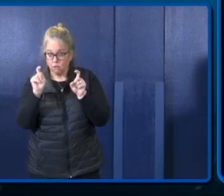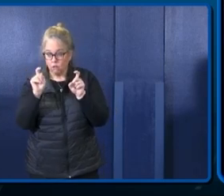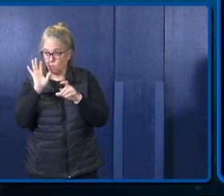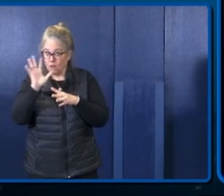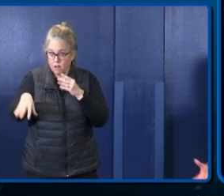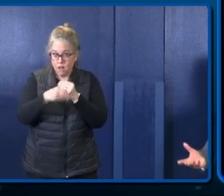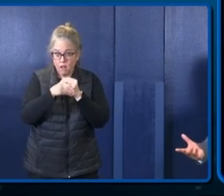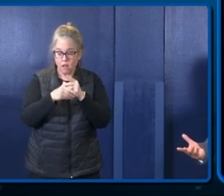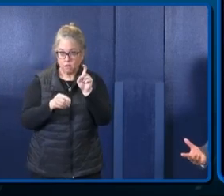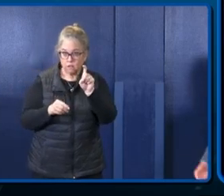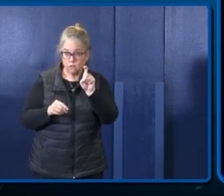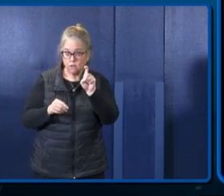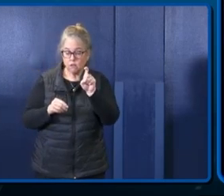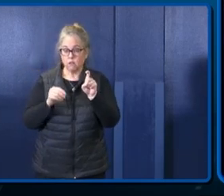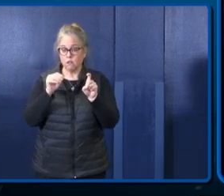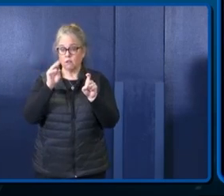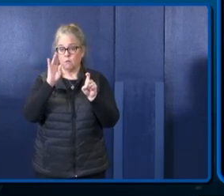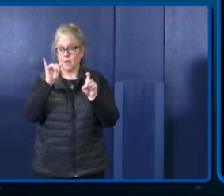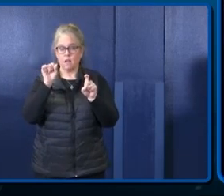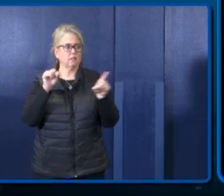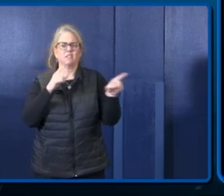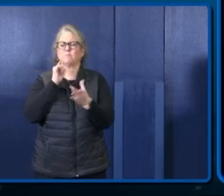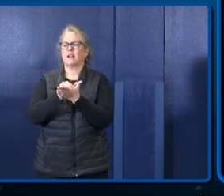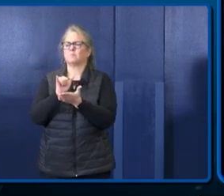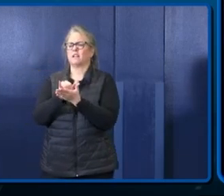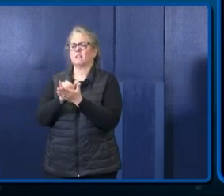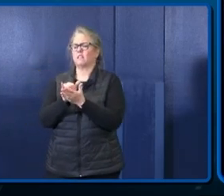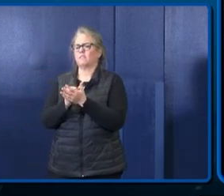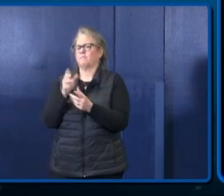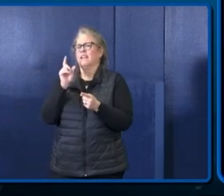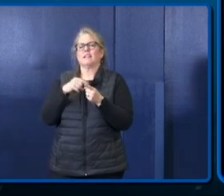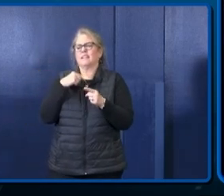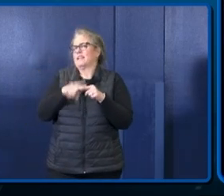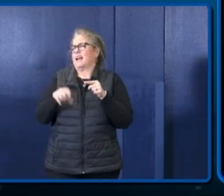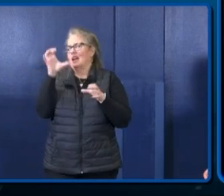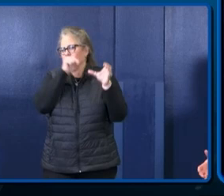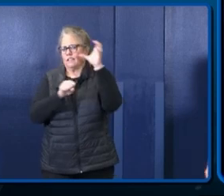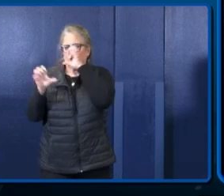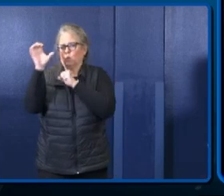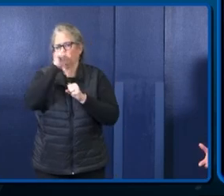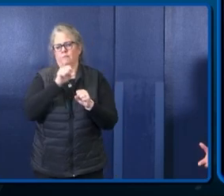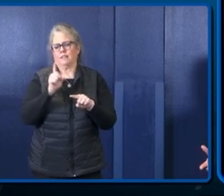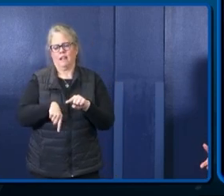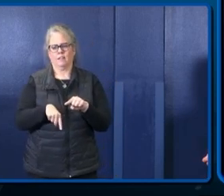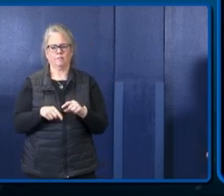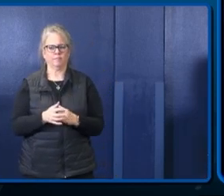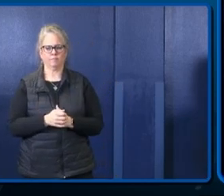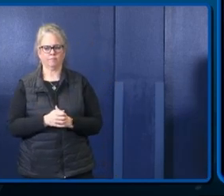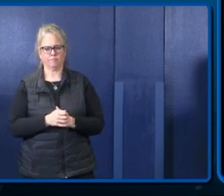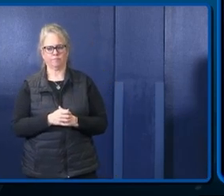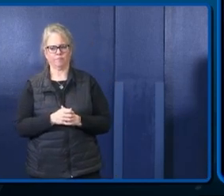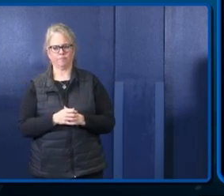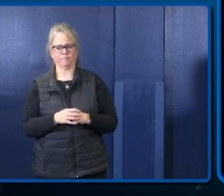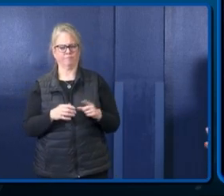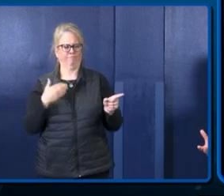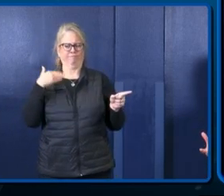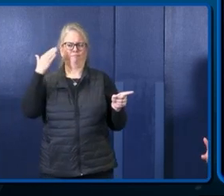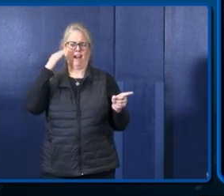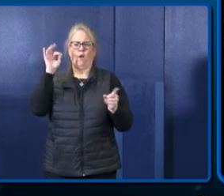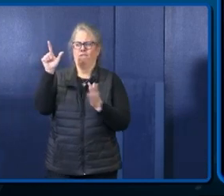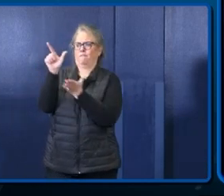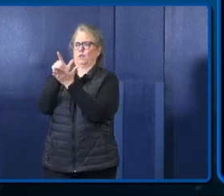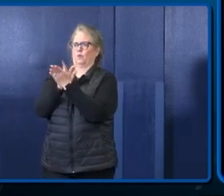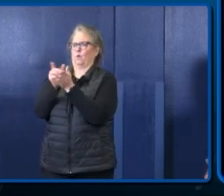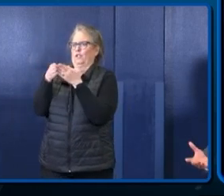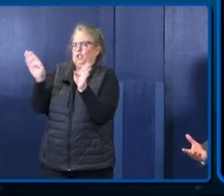well? There's no way for me to speculate as to whether the U.S. Attorney's Office will eventually file charges. I can tell you that we've been working